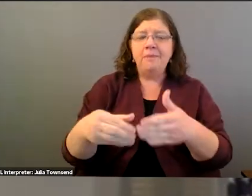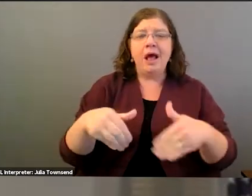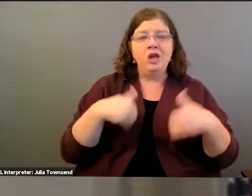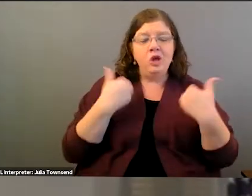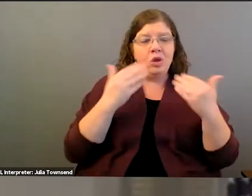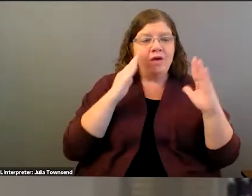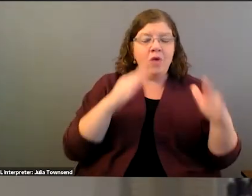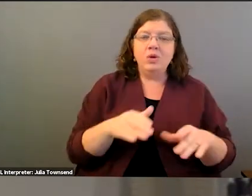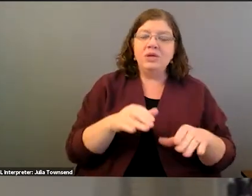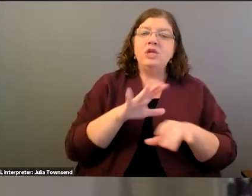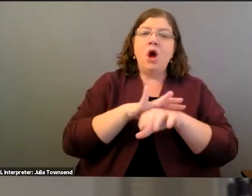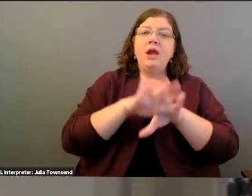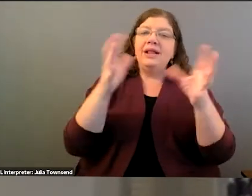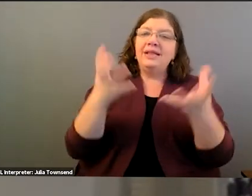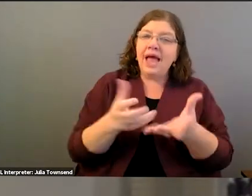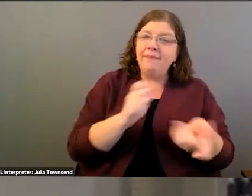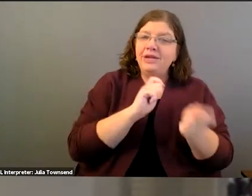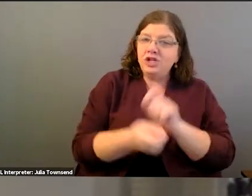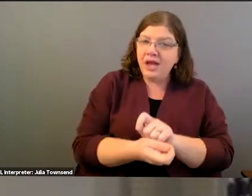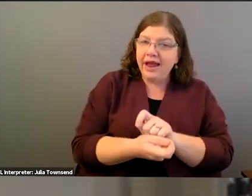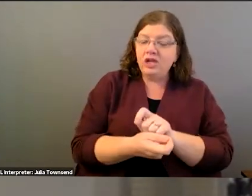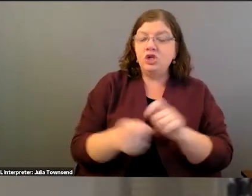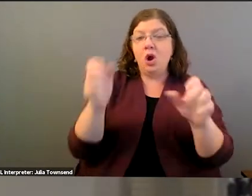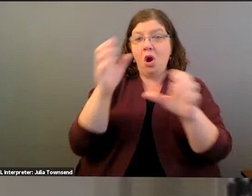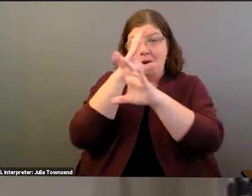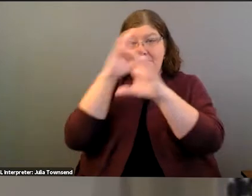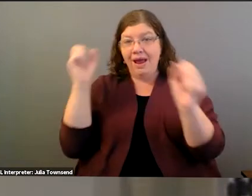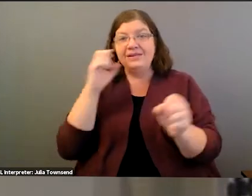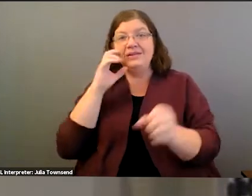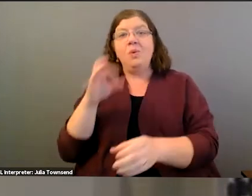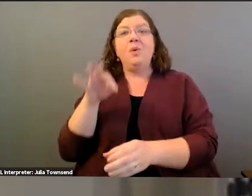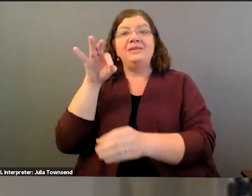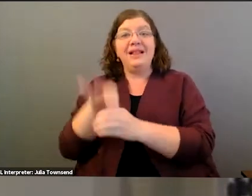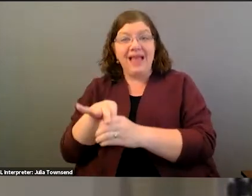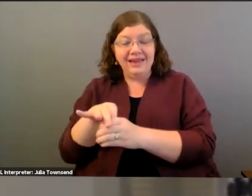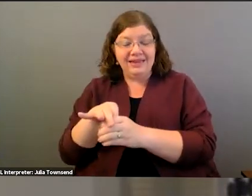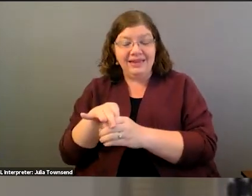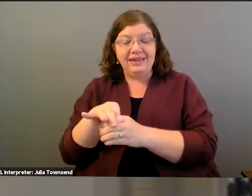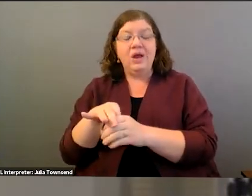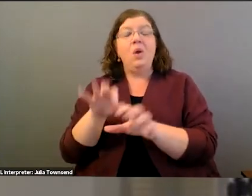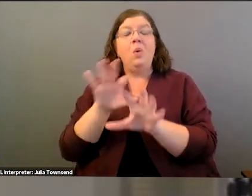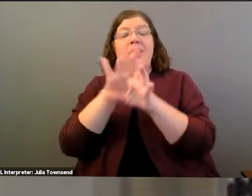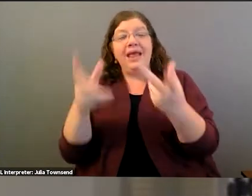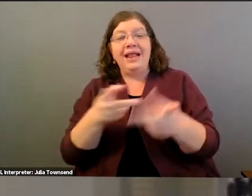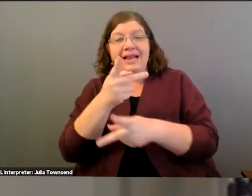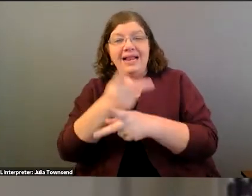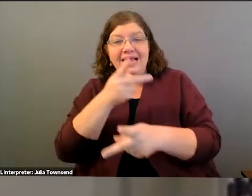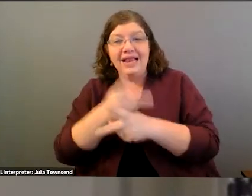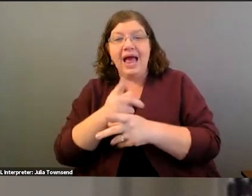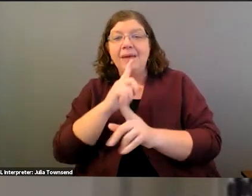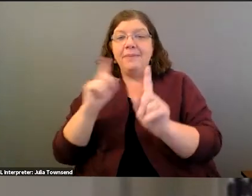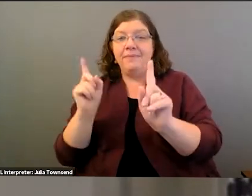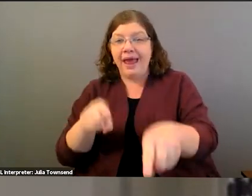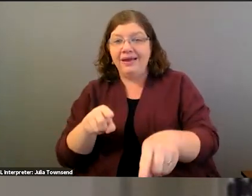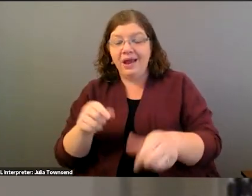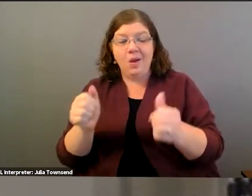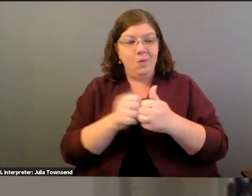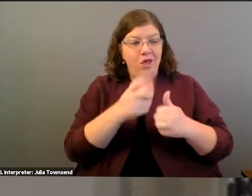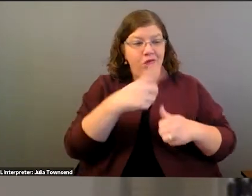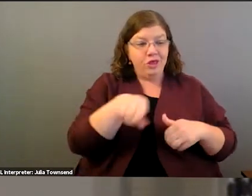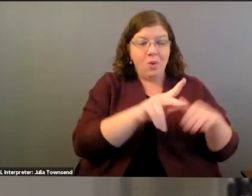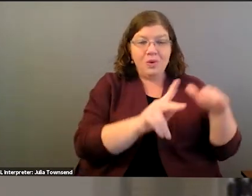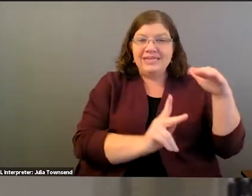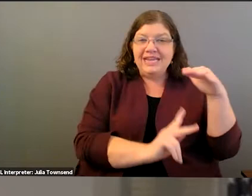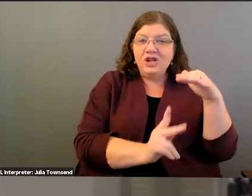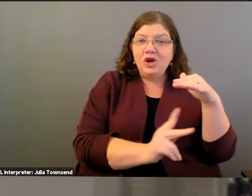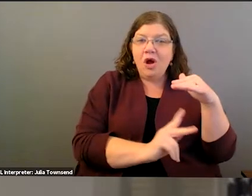I believe our president was elected with a climate mandate, and being with those kindergartners who just, thanks to